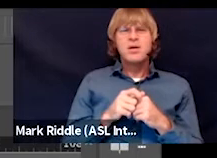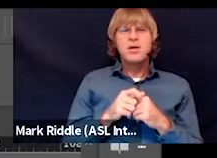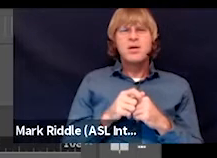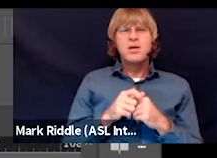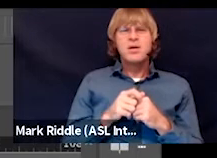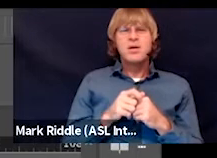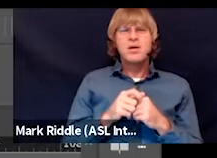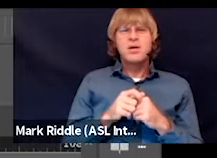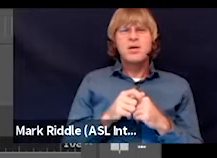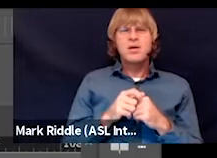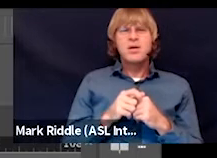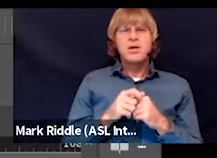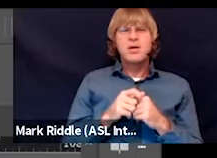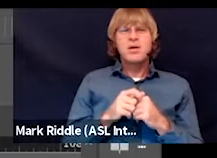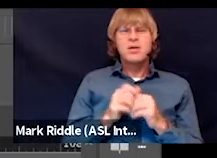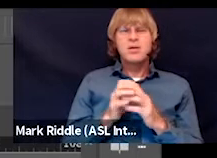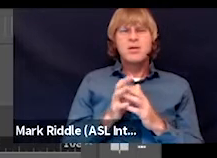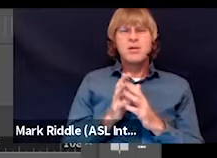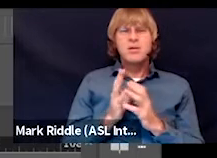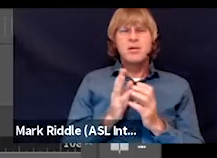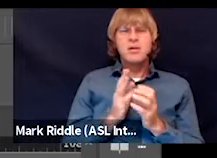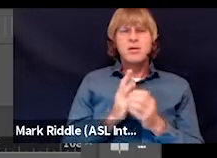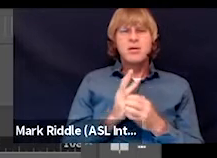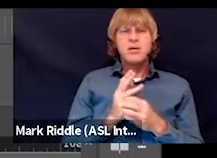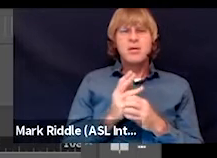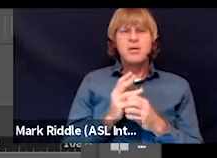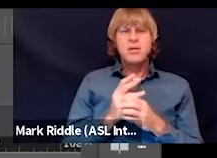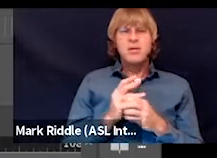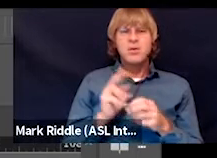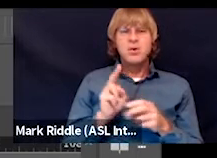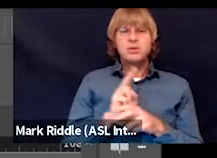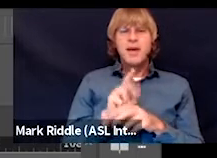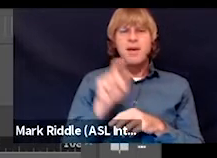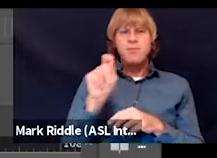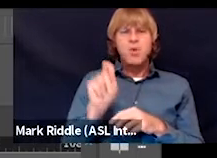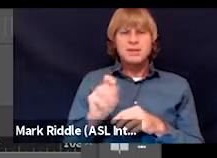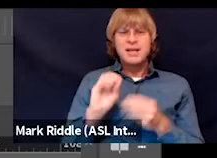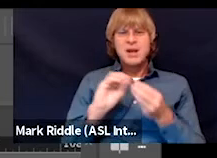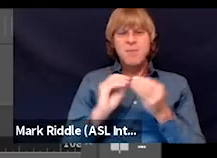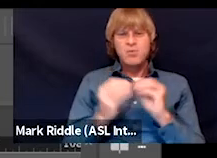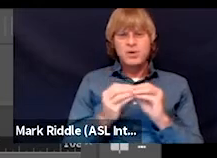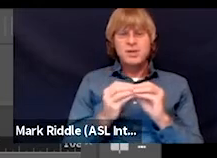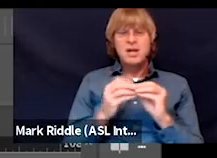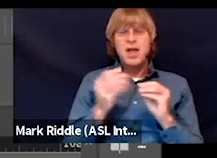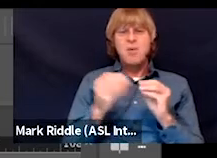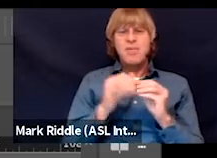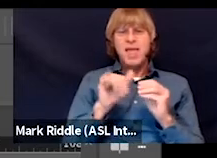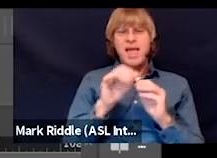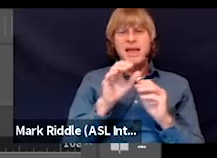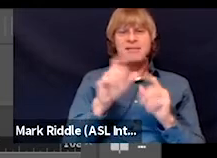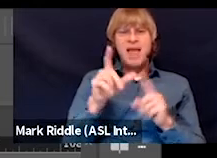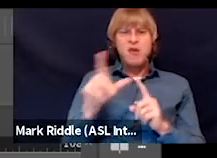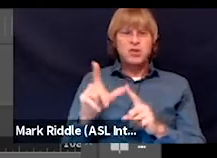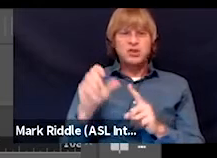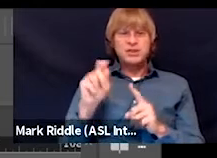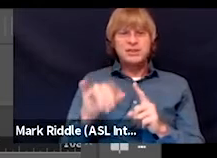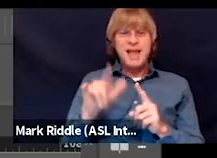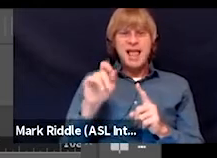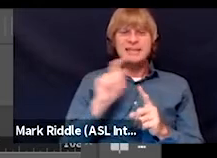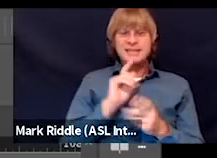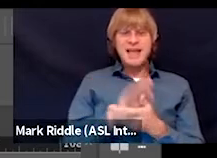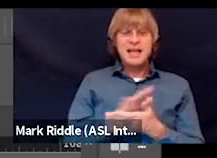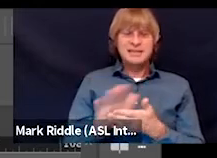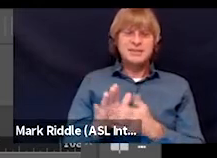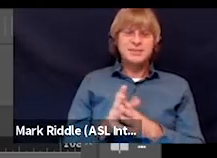So undo. Using bullets and numbering, and again, with character styles is a nice thing.